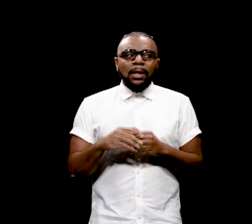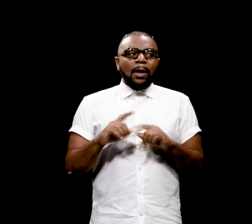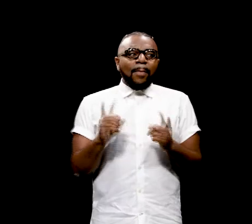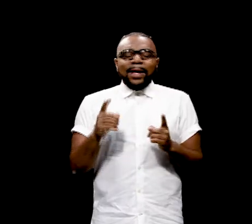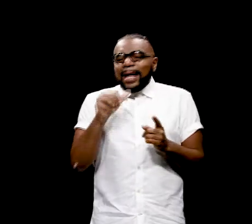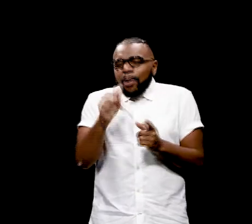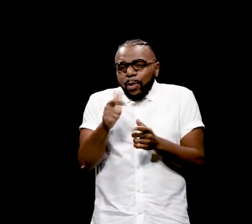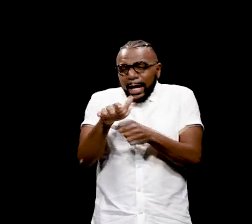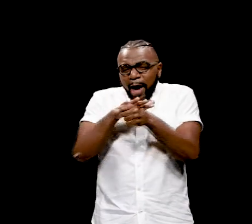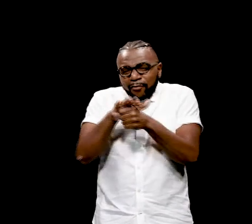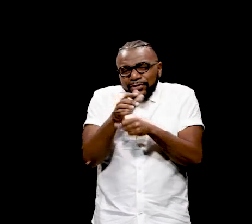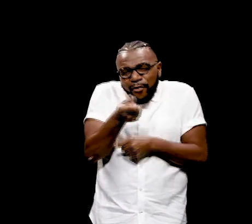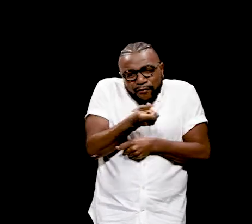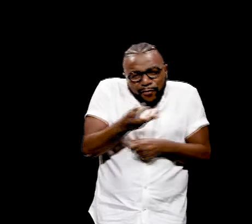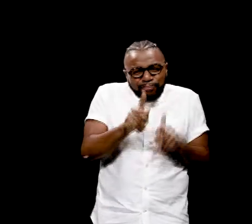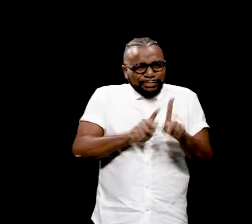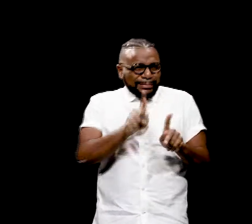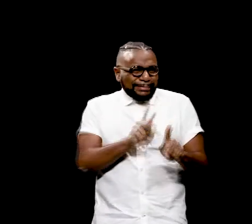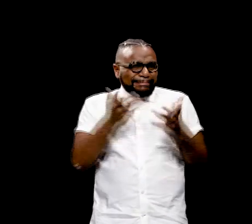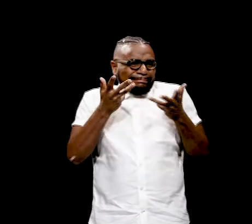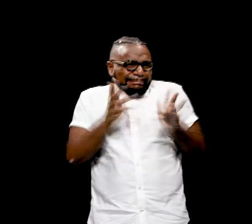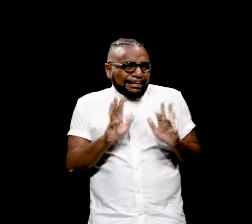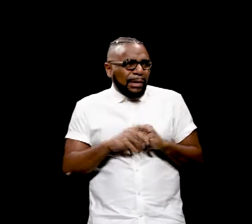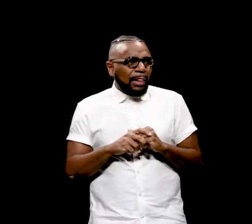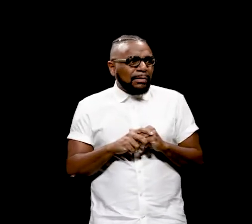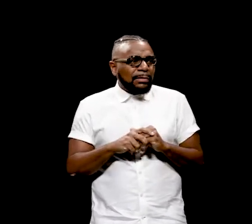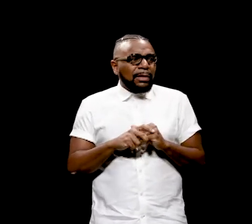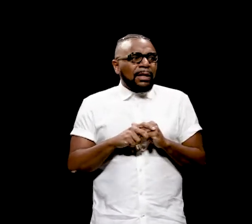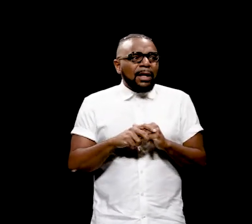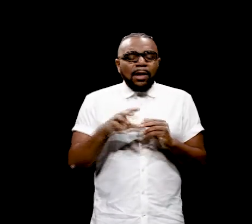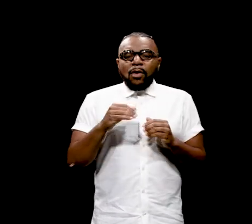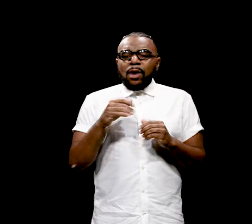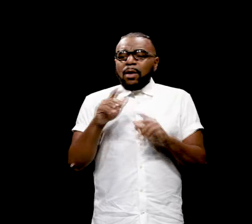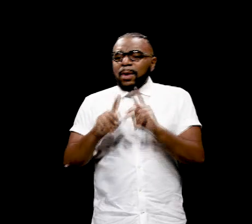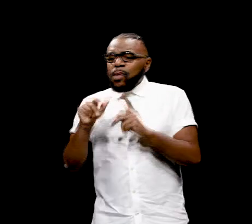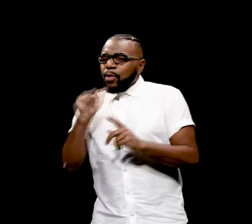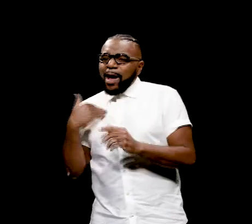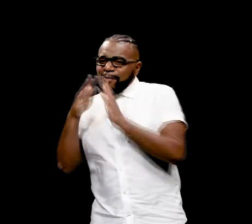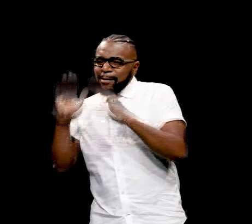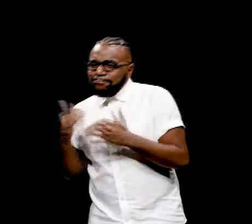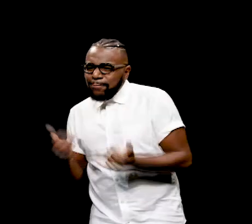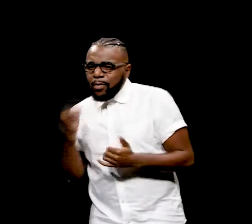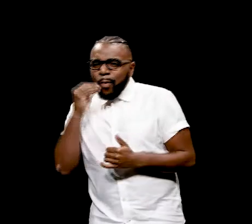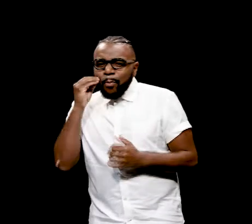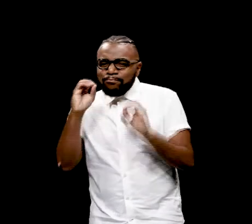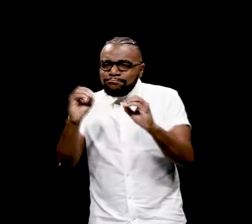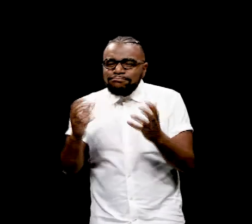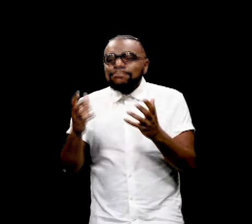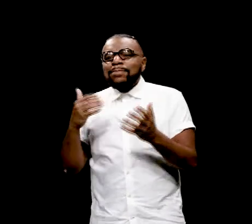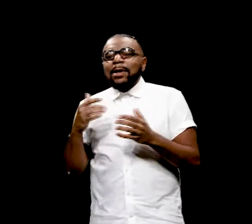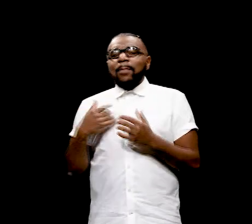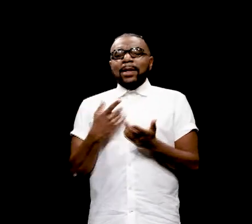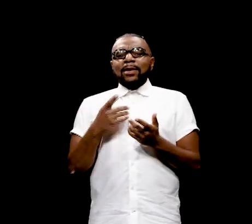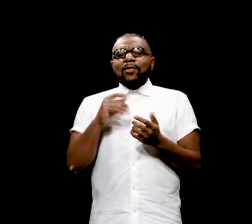rent and are cost-burdened, own in precarious situations, or who are currently houseless. Aside from